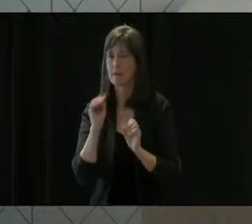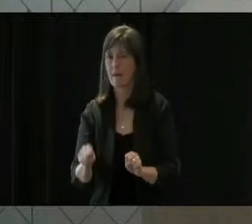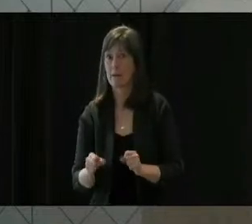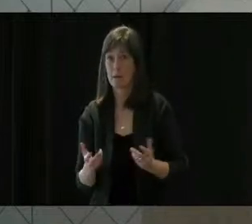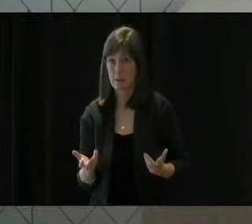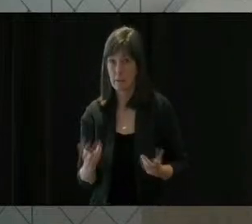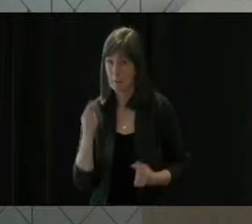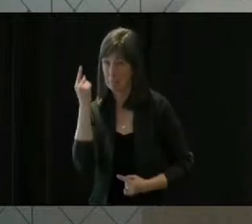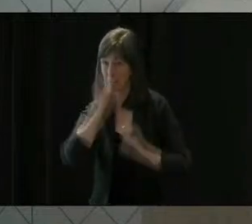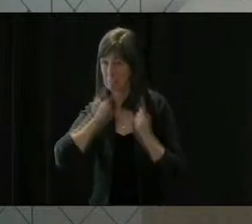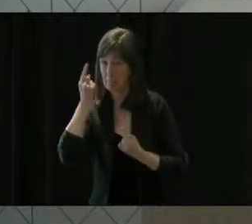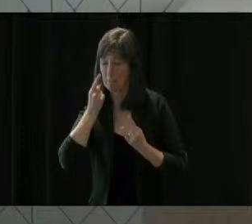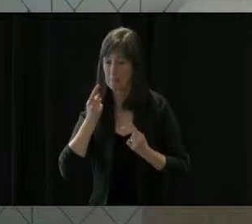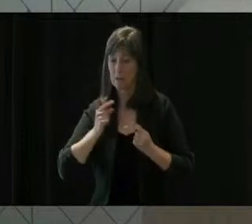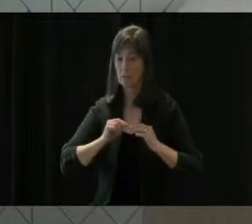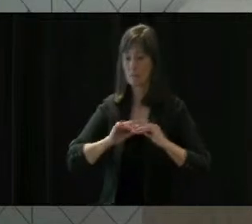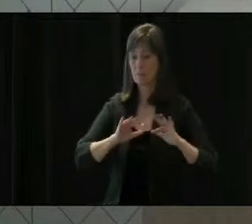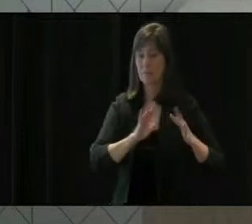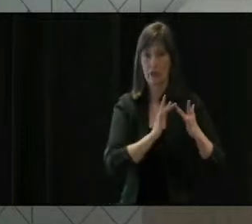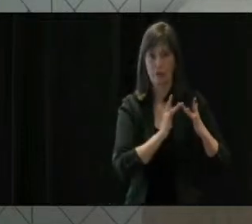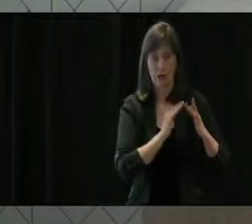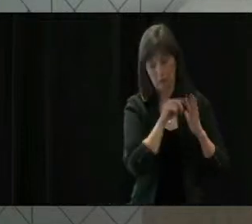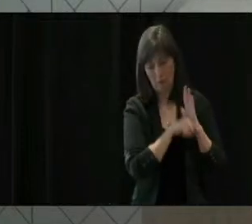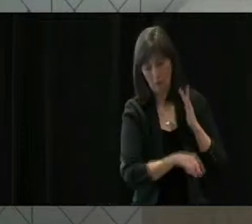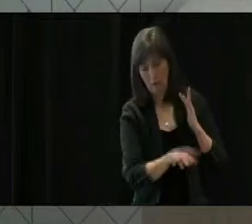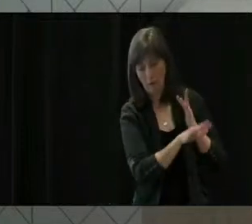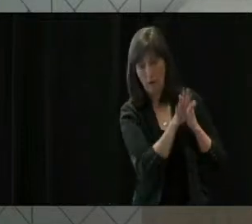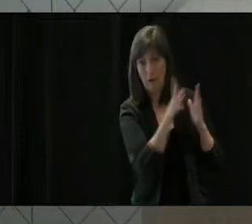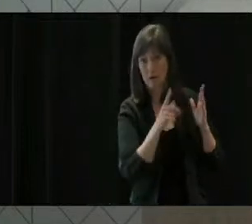very dubious election.